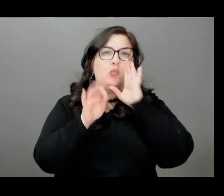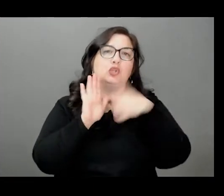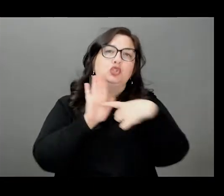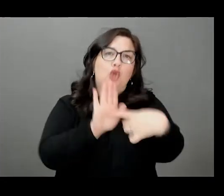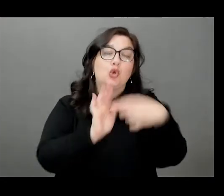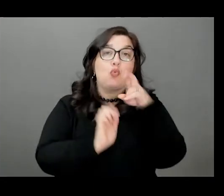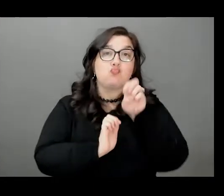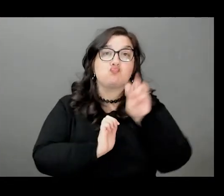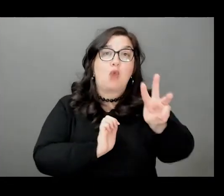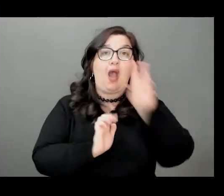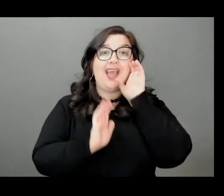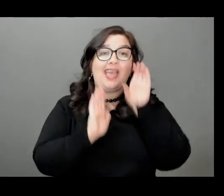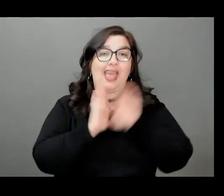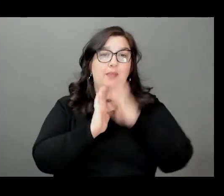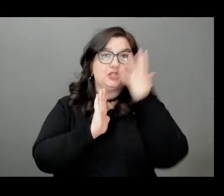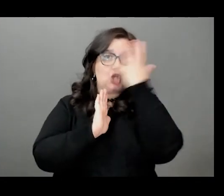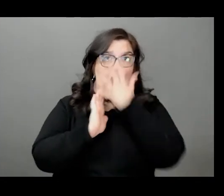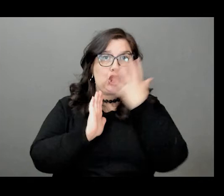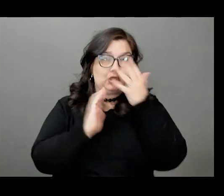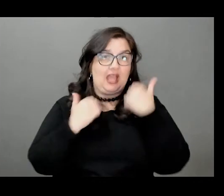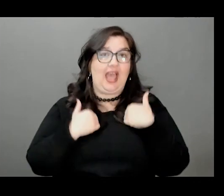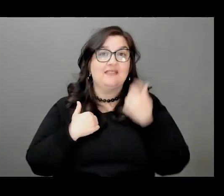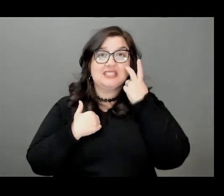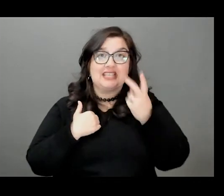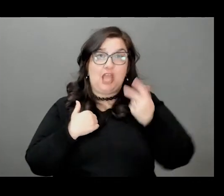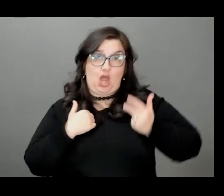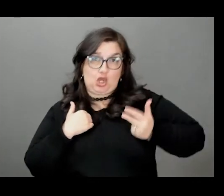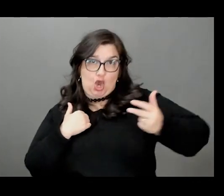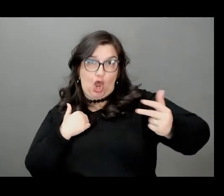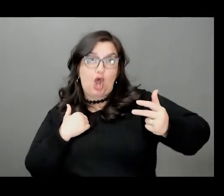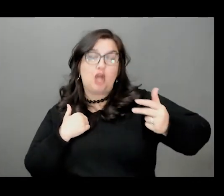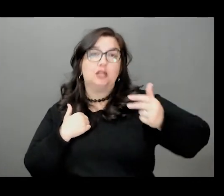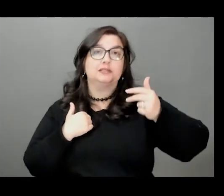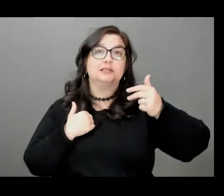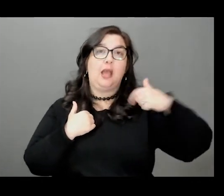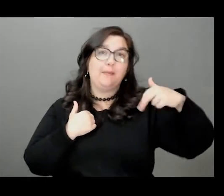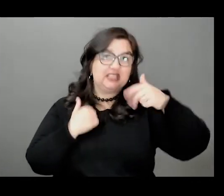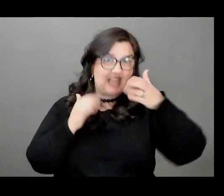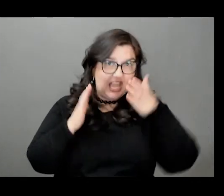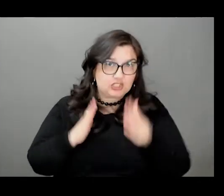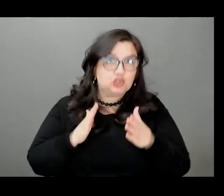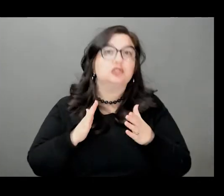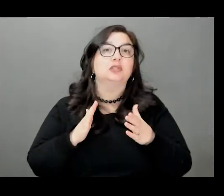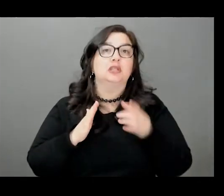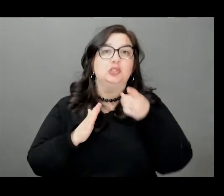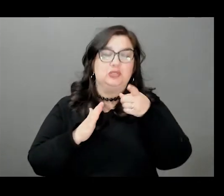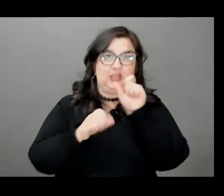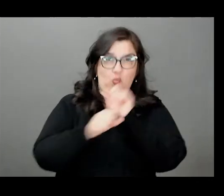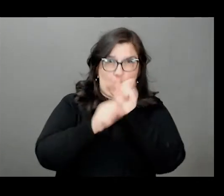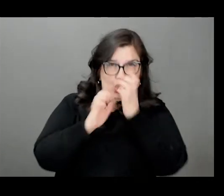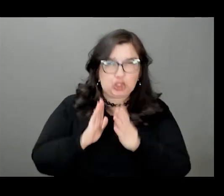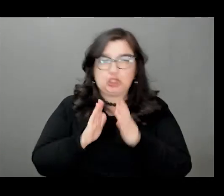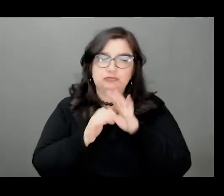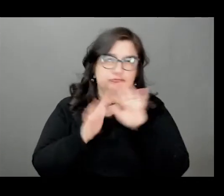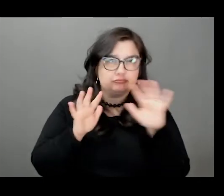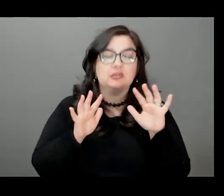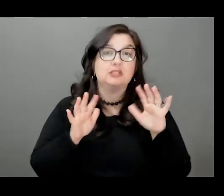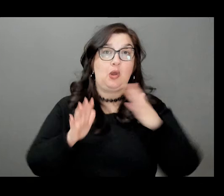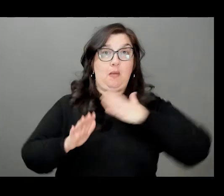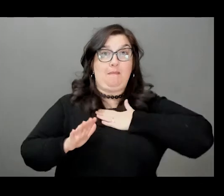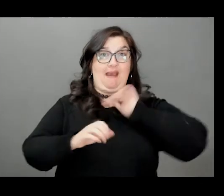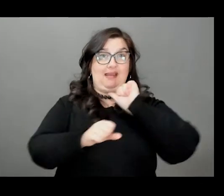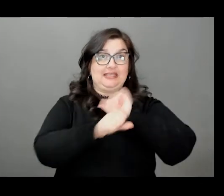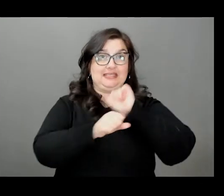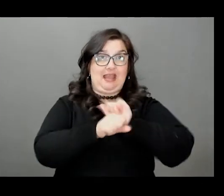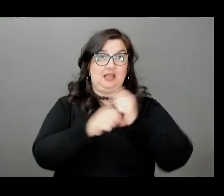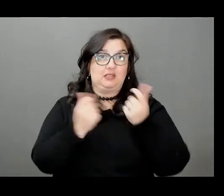bucket, simple. And then I want to show this is how the raw image looks like. It has a bunch of cars, pedestrians, and we